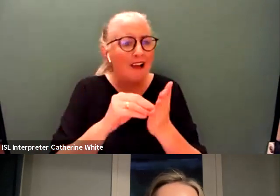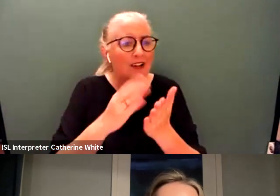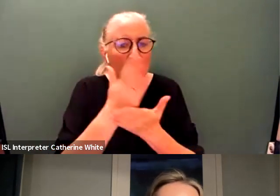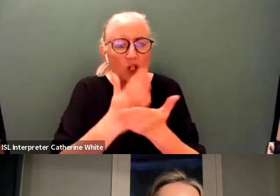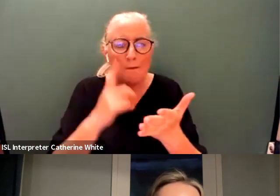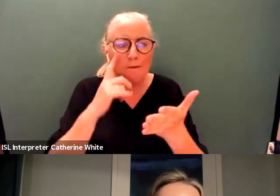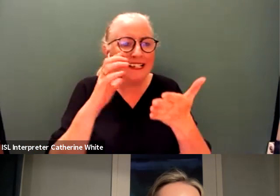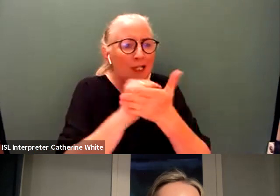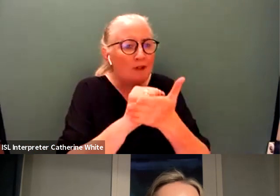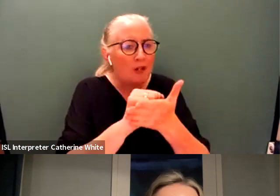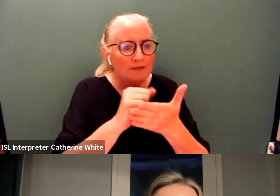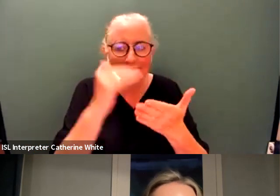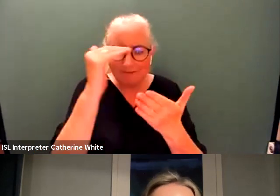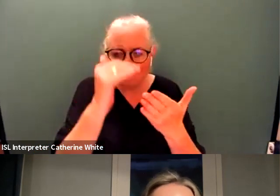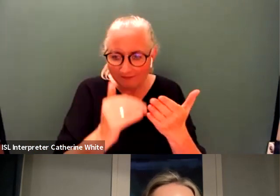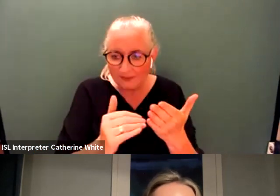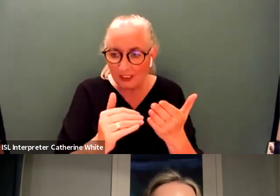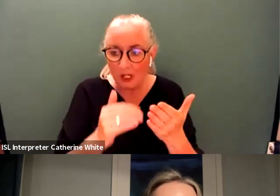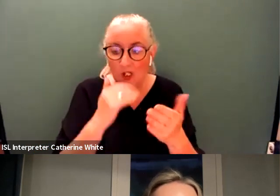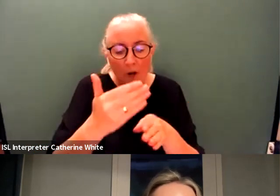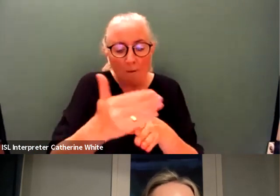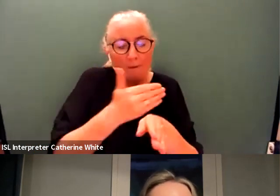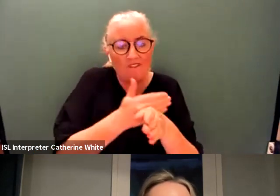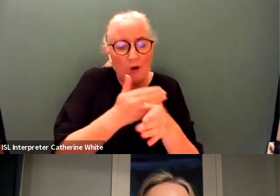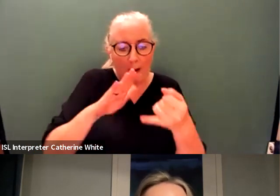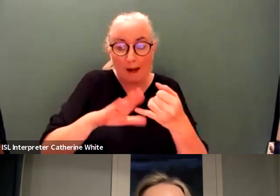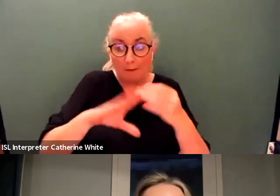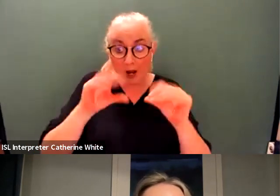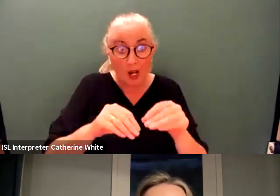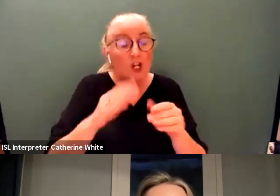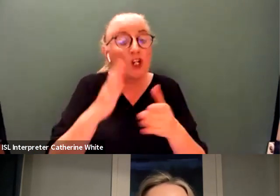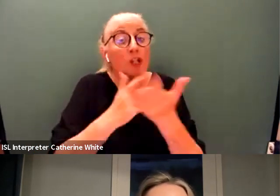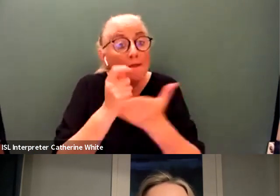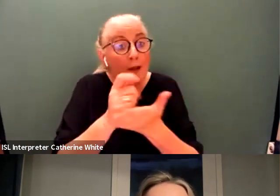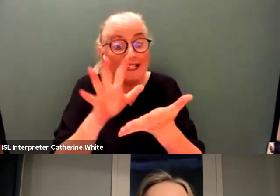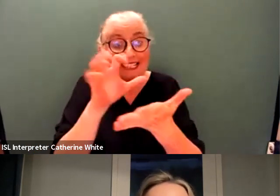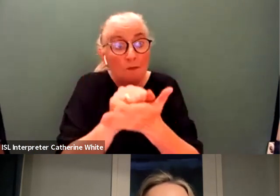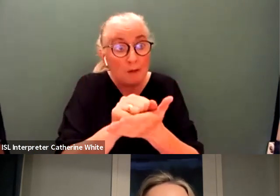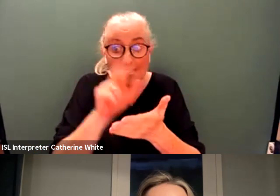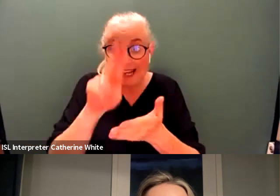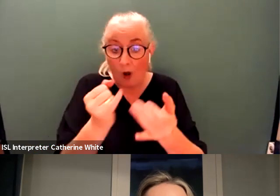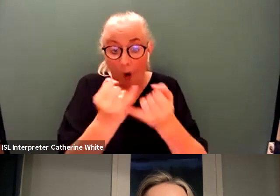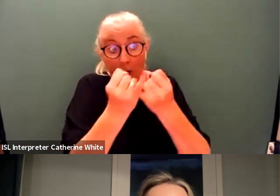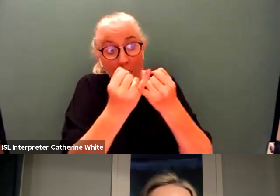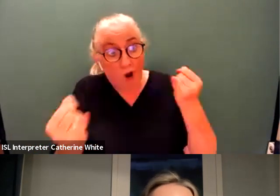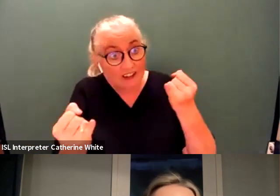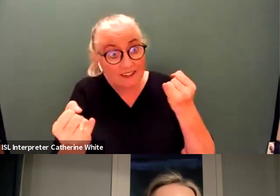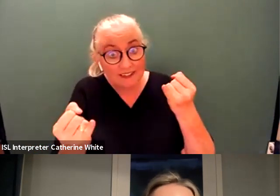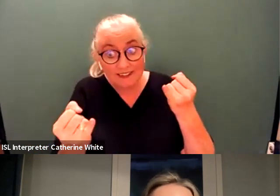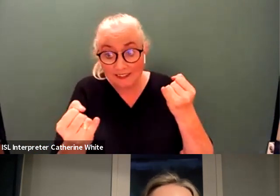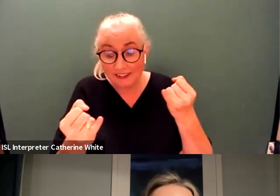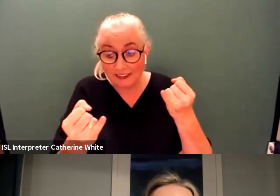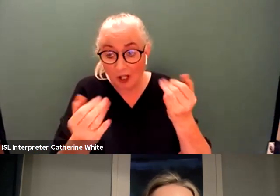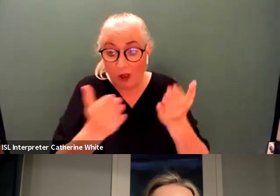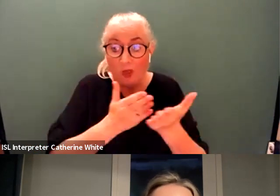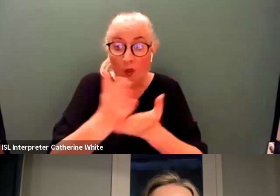evening, in the perimenopause, sometimes the symptoms are nearly worse than in the postmenopausal time